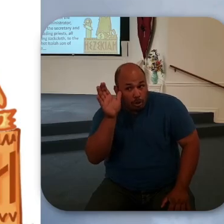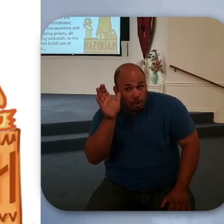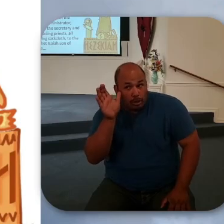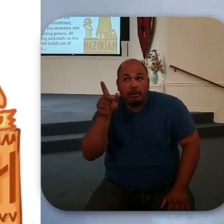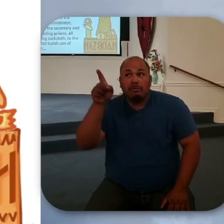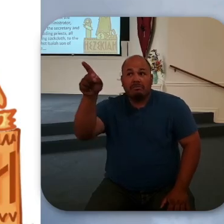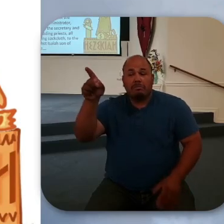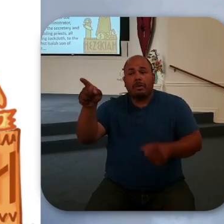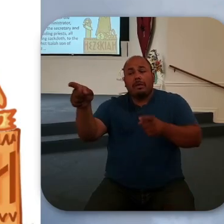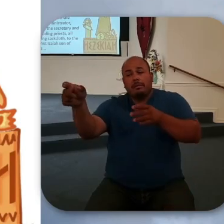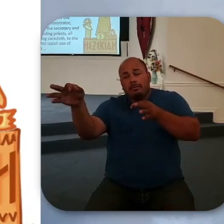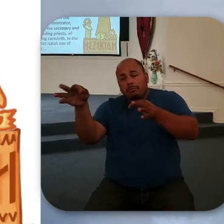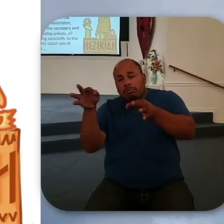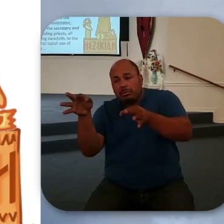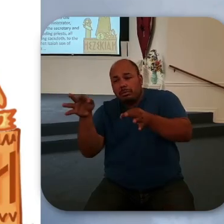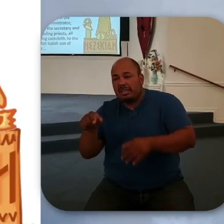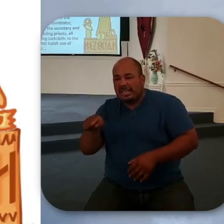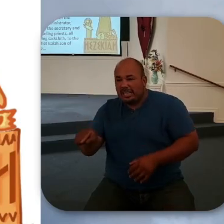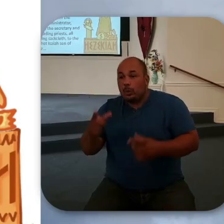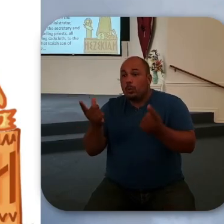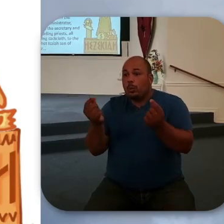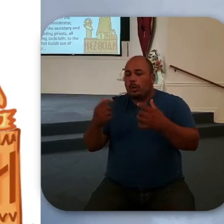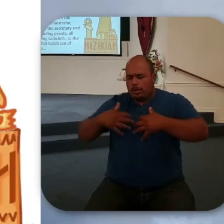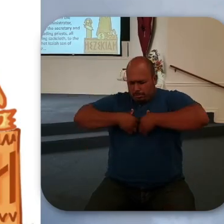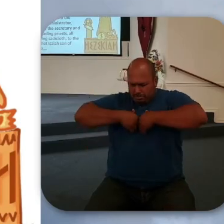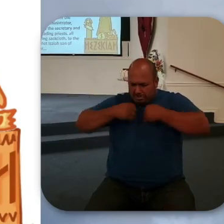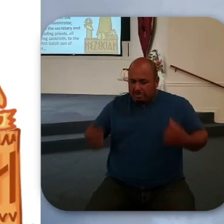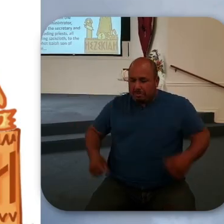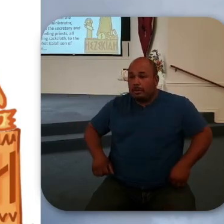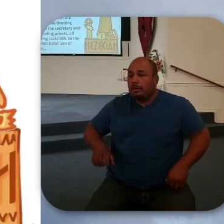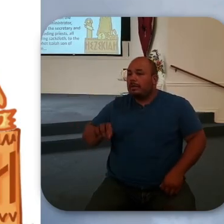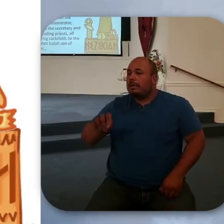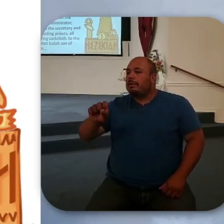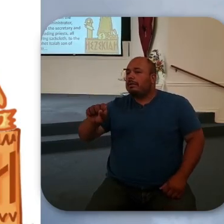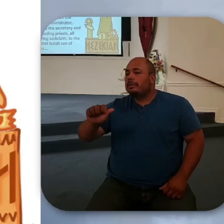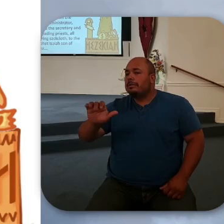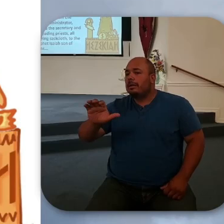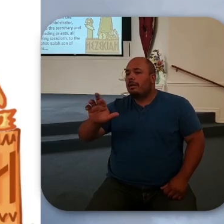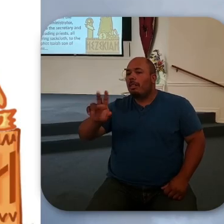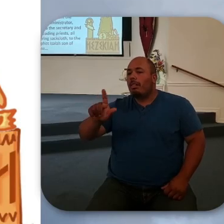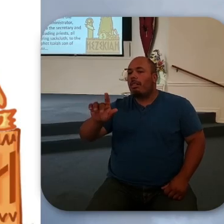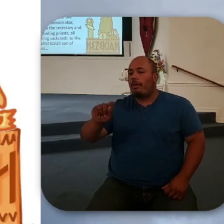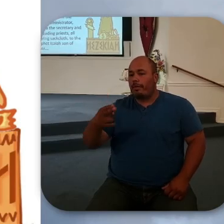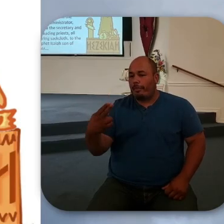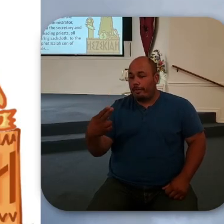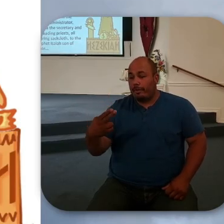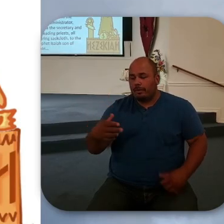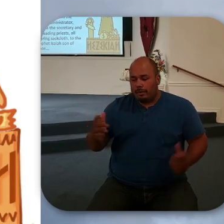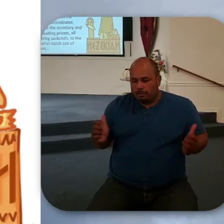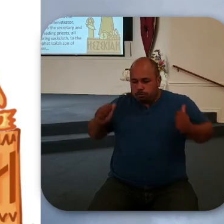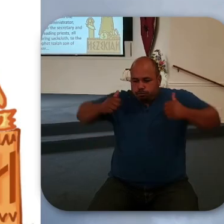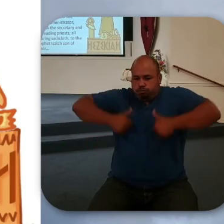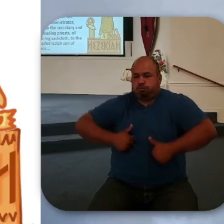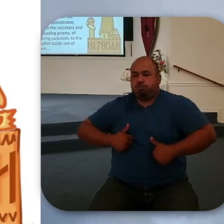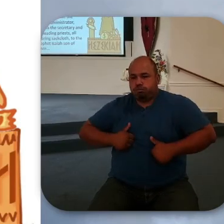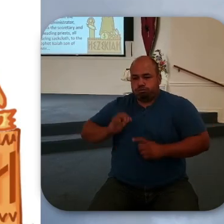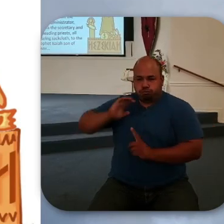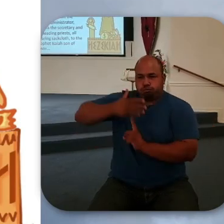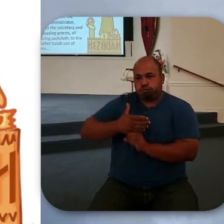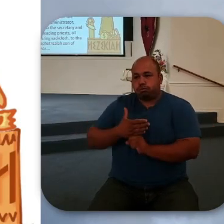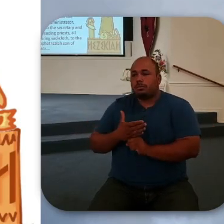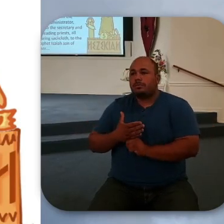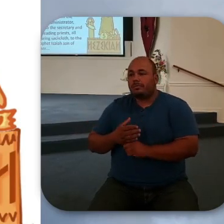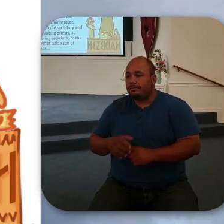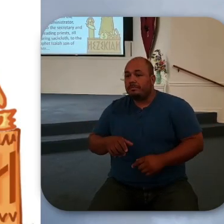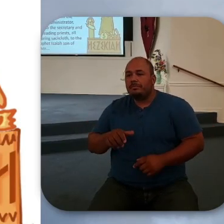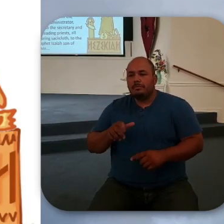his clothes and put on sackcloth and went into the temple of the Lord. He sent Eliakim, the palace administrator,